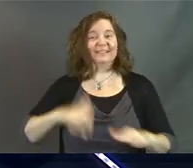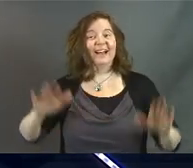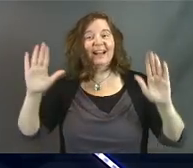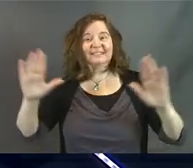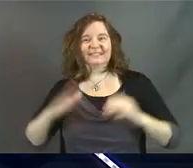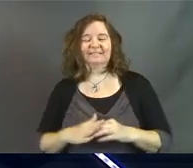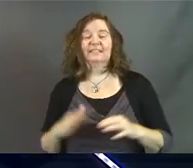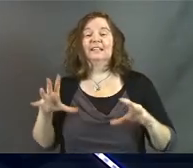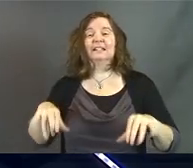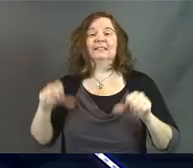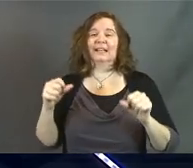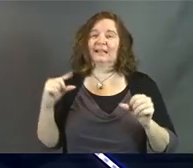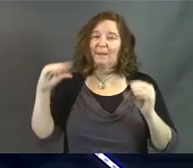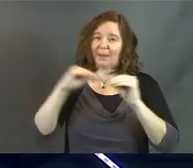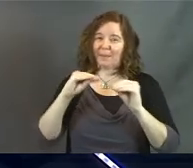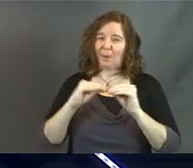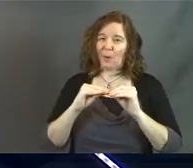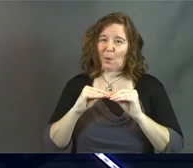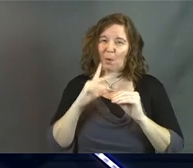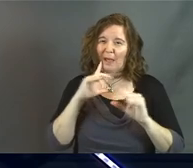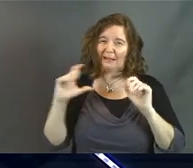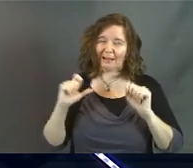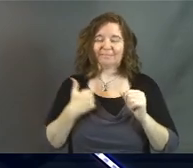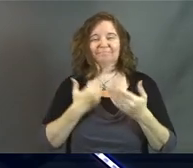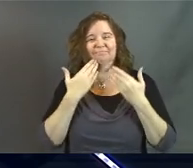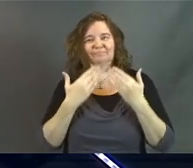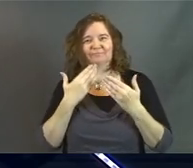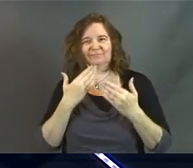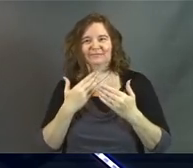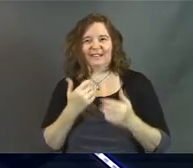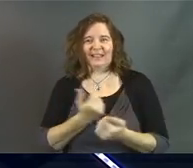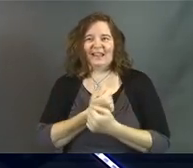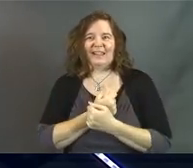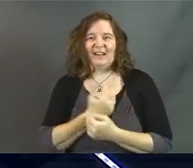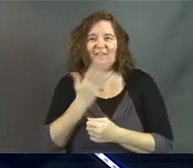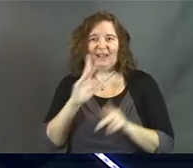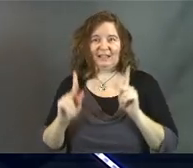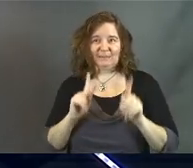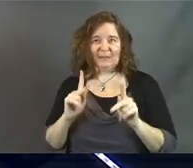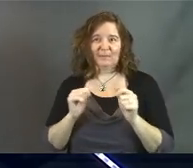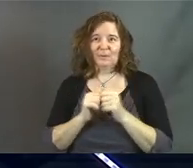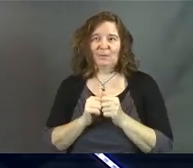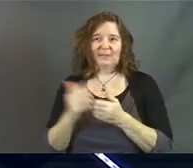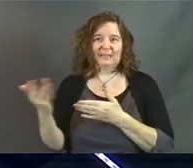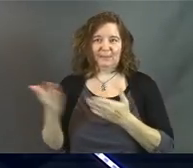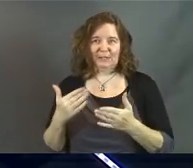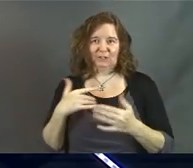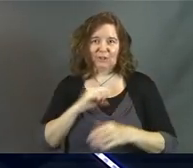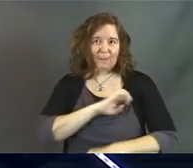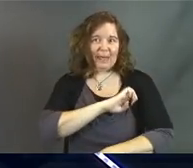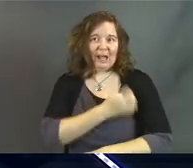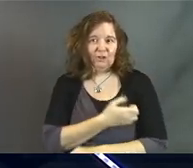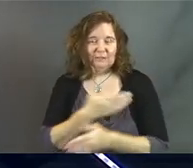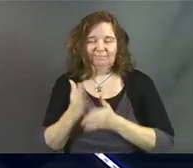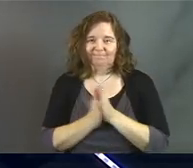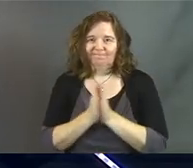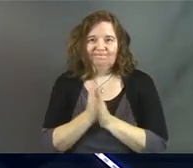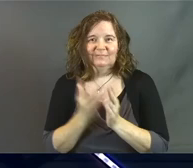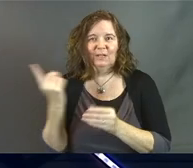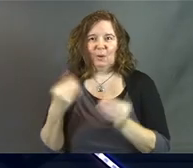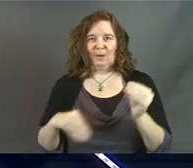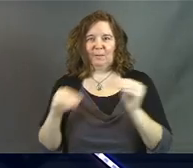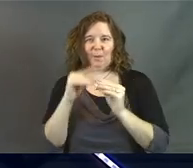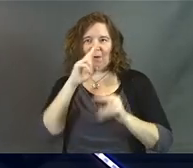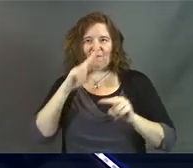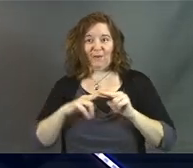Excellent, excellent. It takes a bit more, and I appreciate the love of God's people with just bringing some energy. It is always more fun